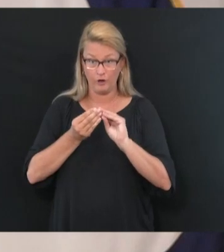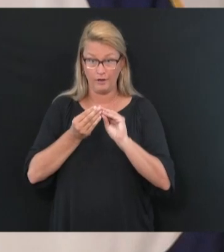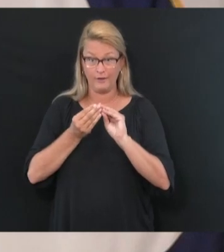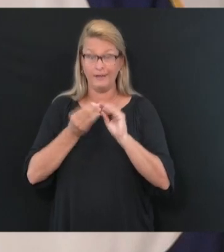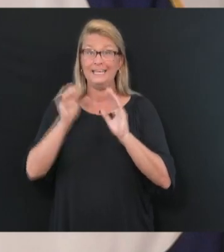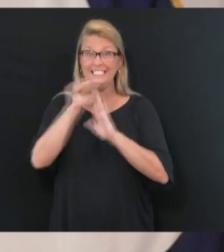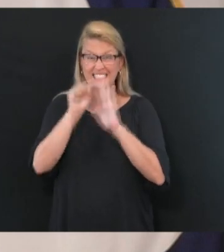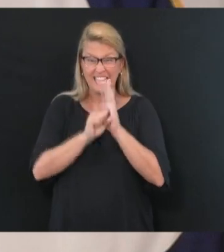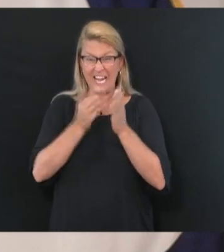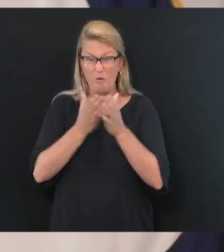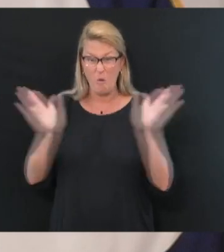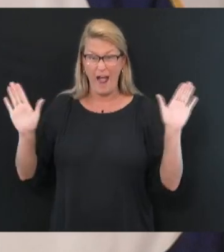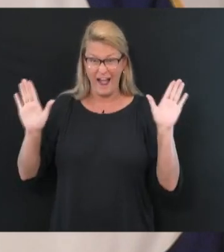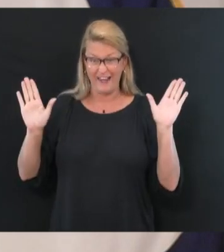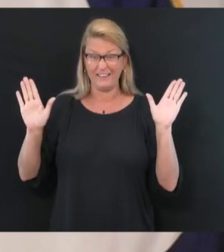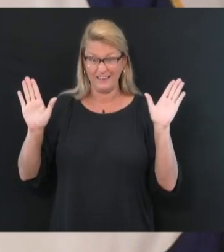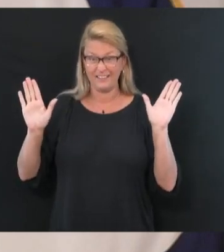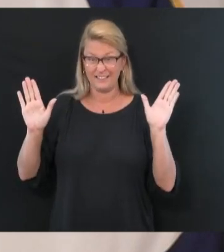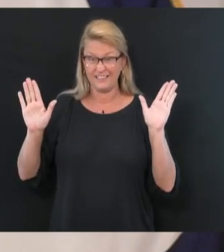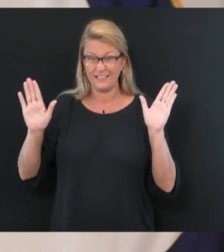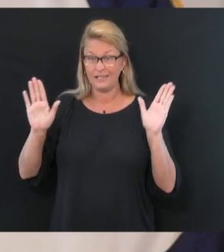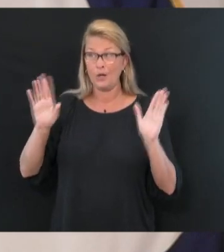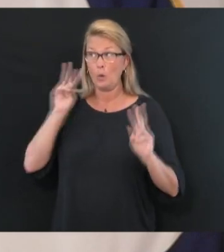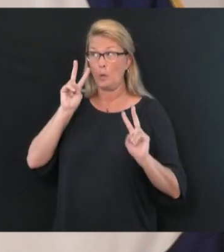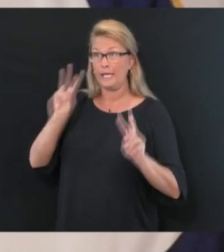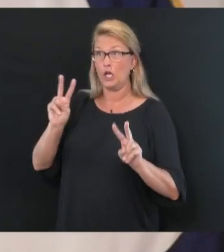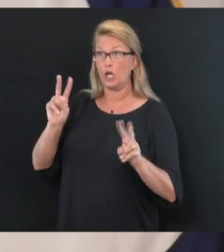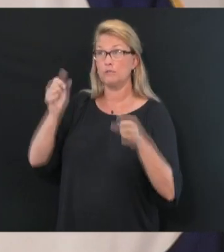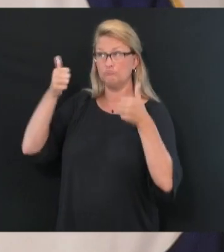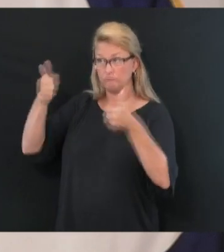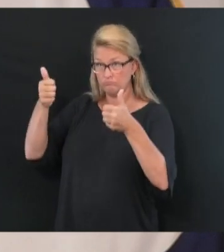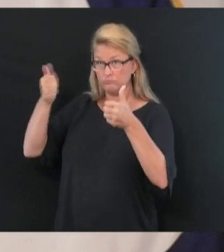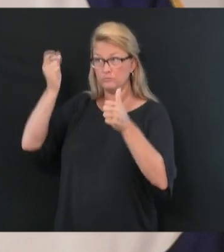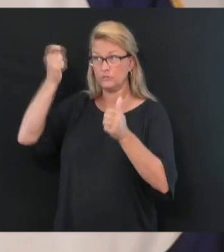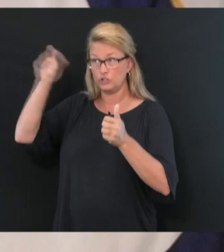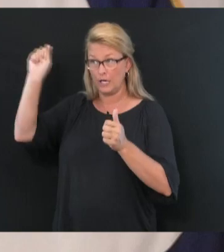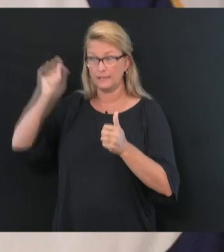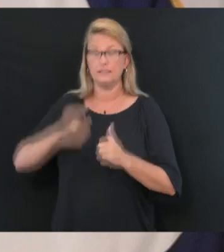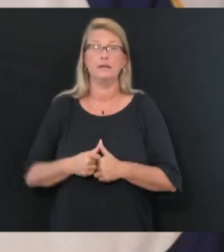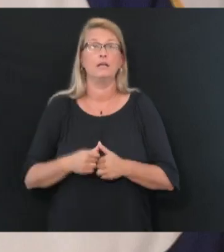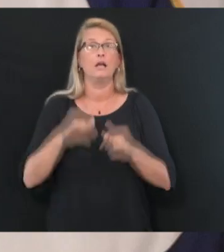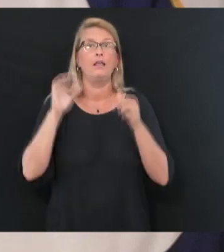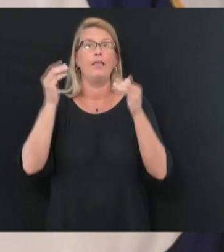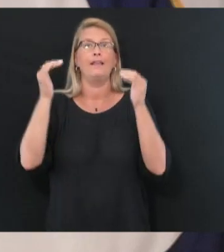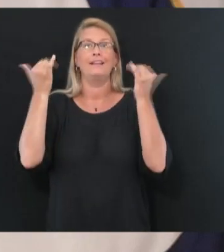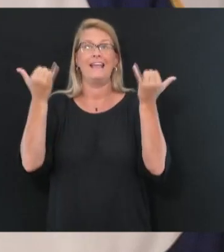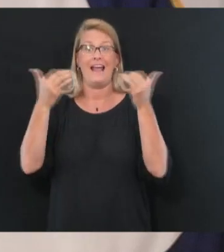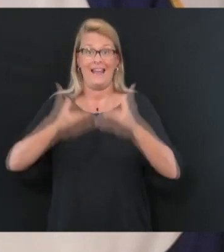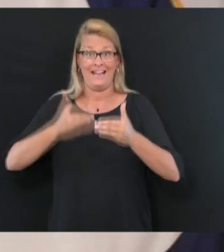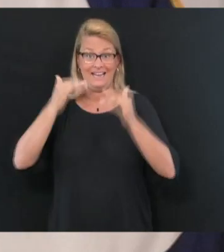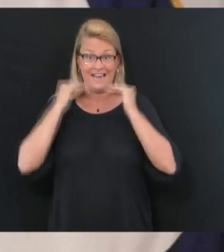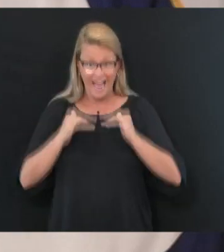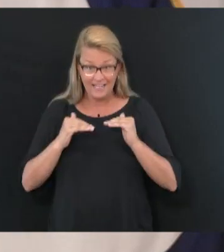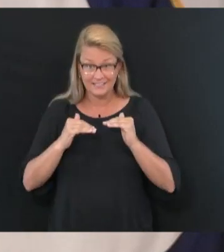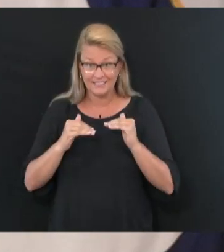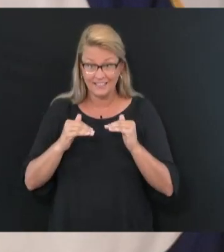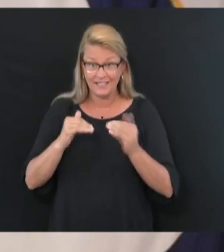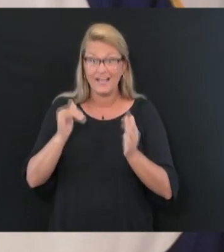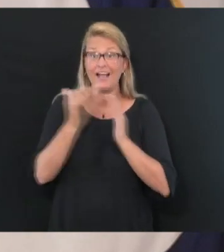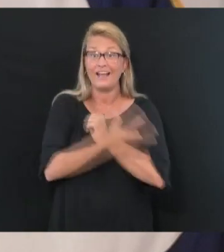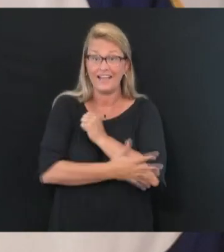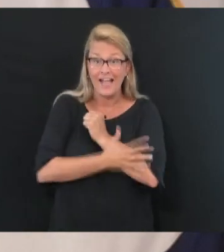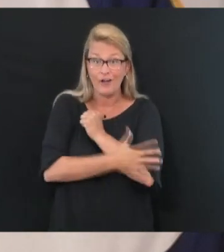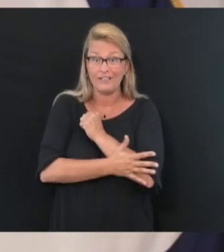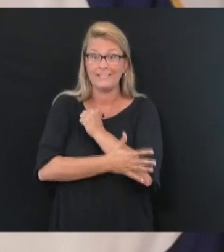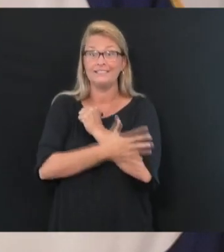under 5, we check that box. And then we go county by county, and we've had to weigh the counties because some counties don't